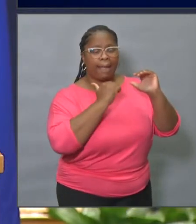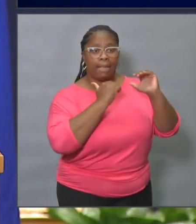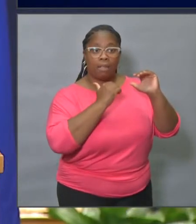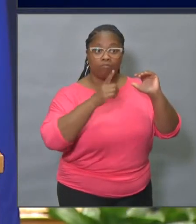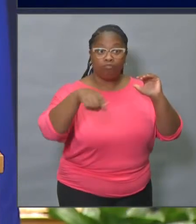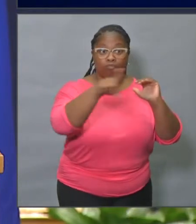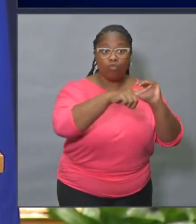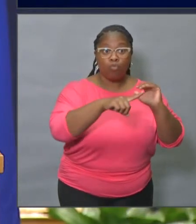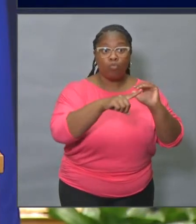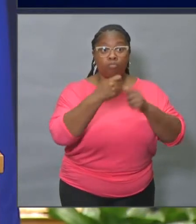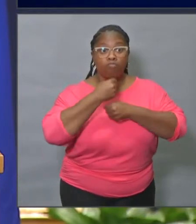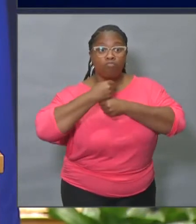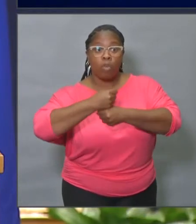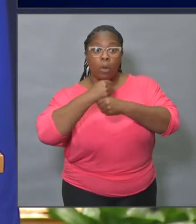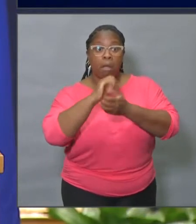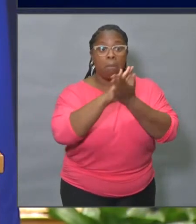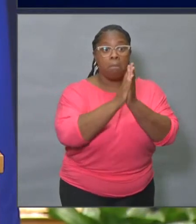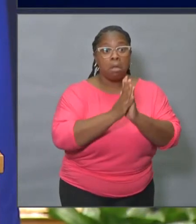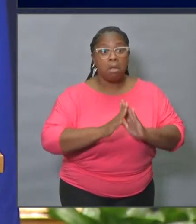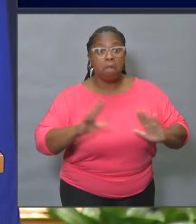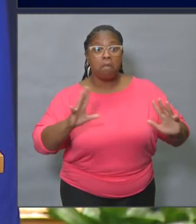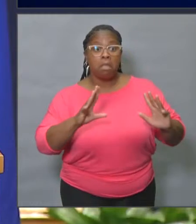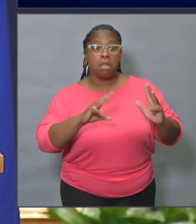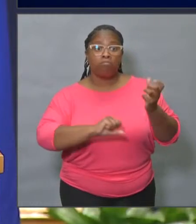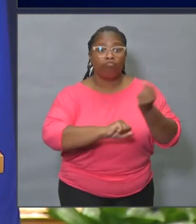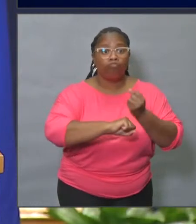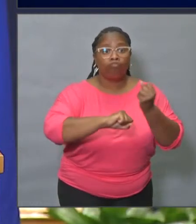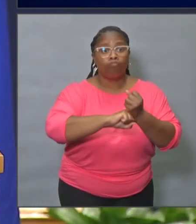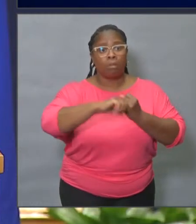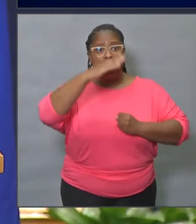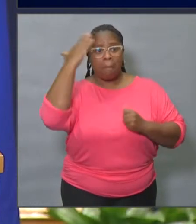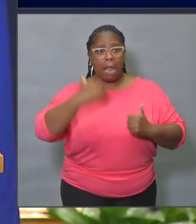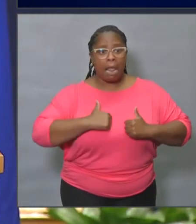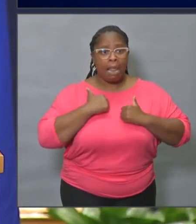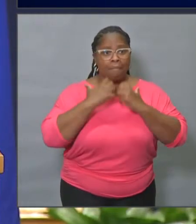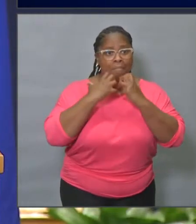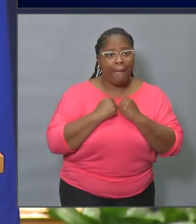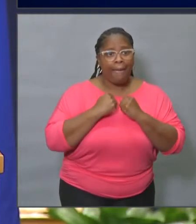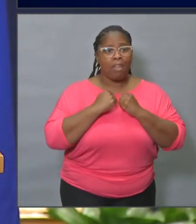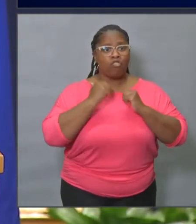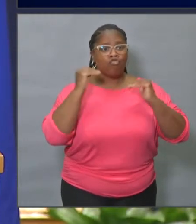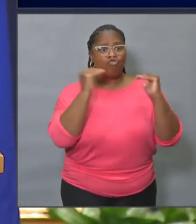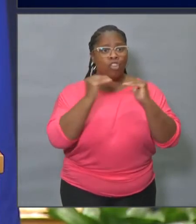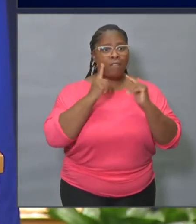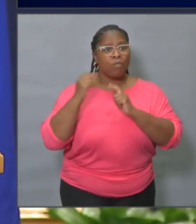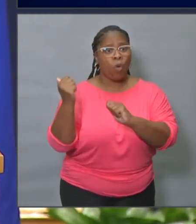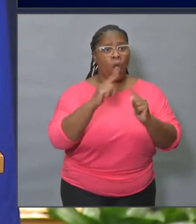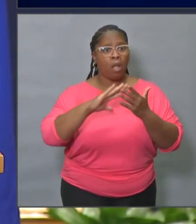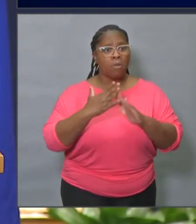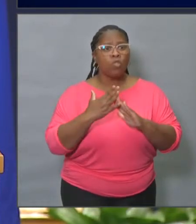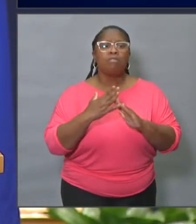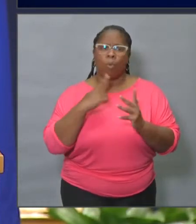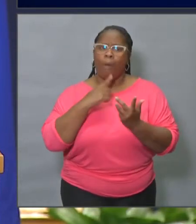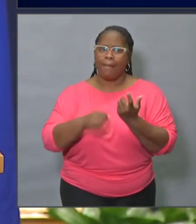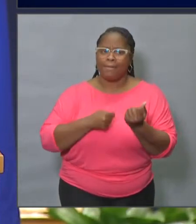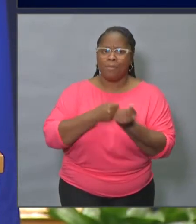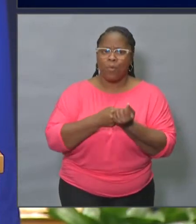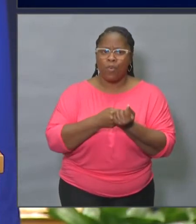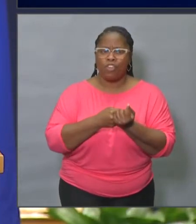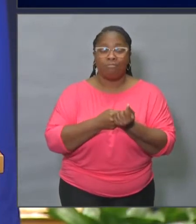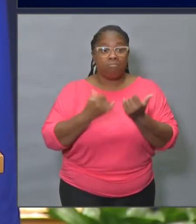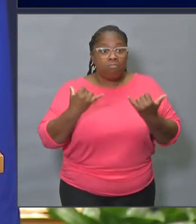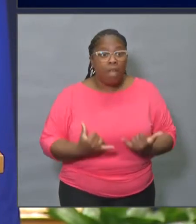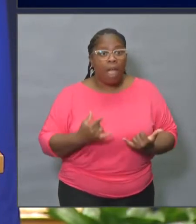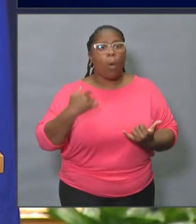fighting the Black lives and justice for communities of color everywhere. Now more than ever, we need a change. We need